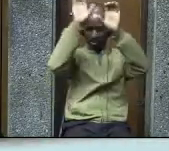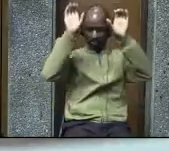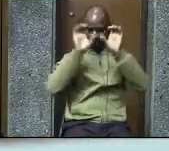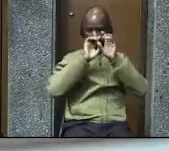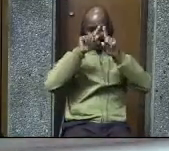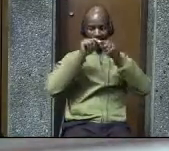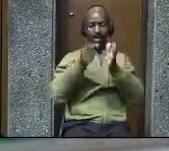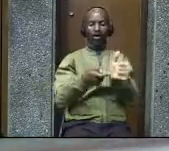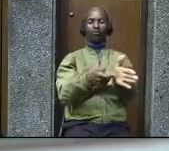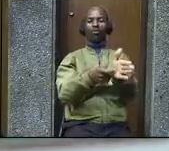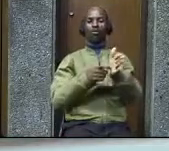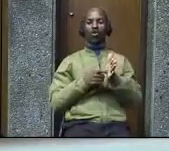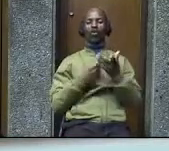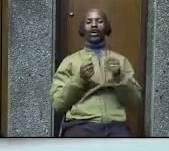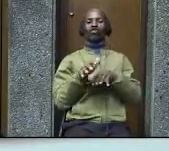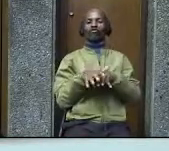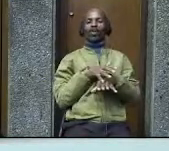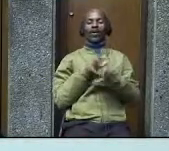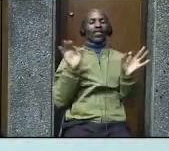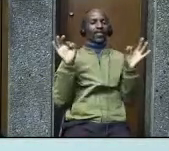borrow money to farm.